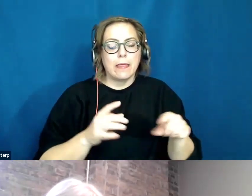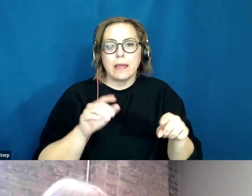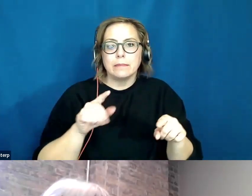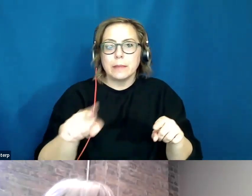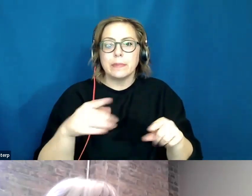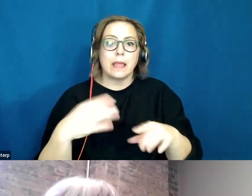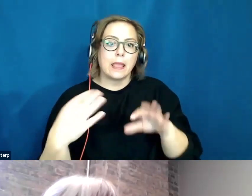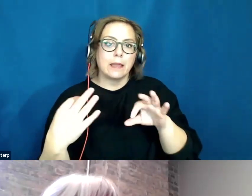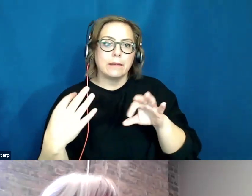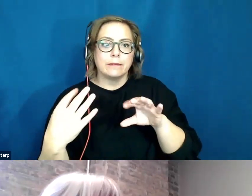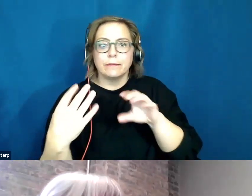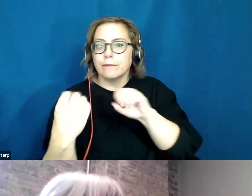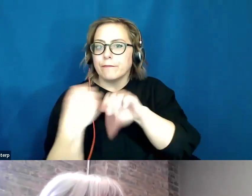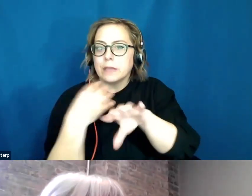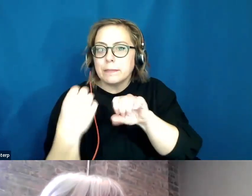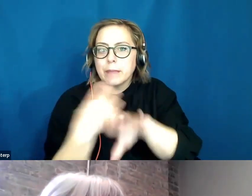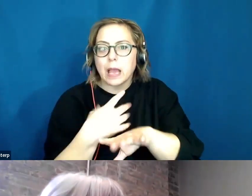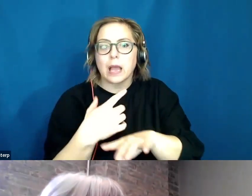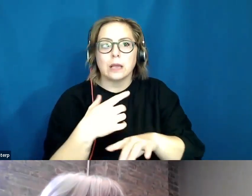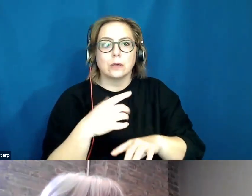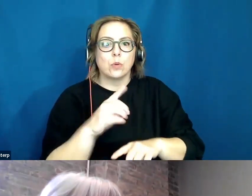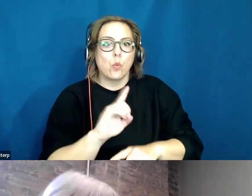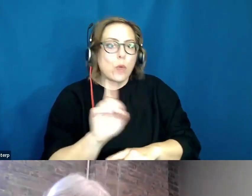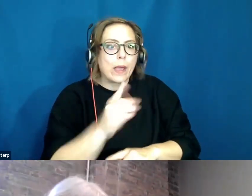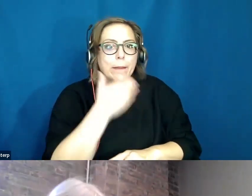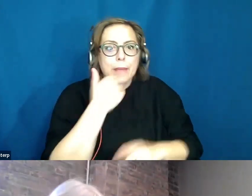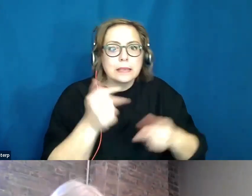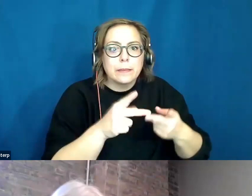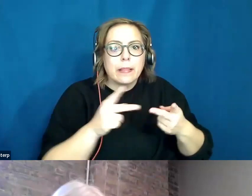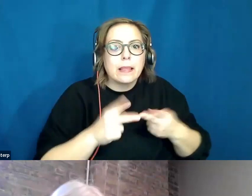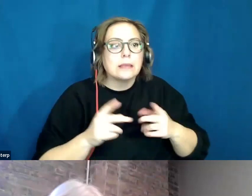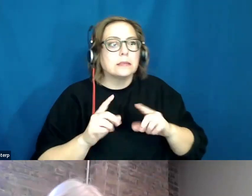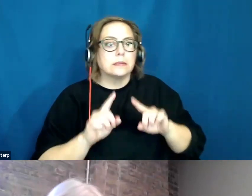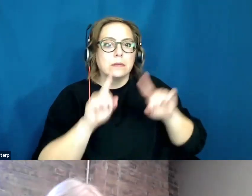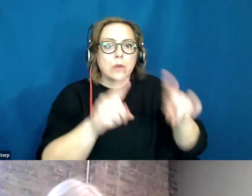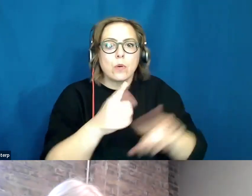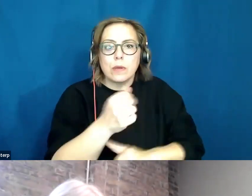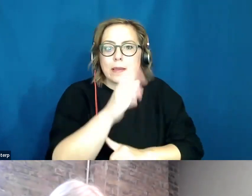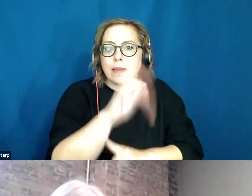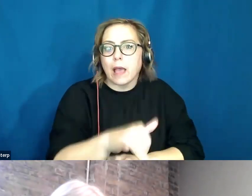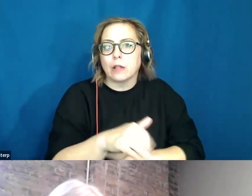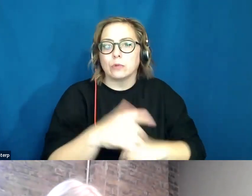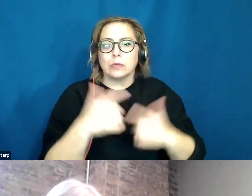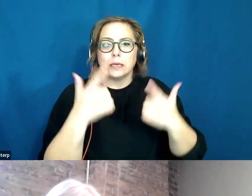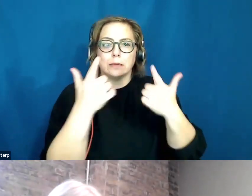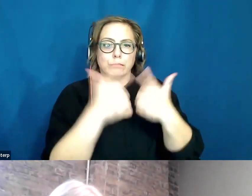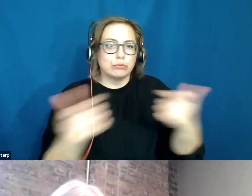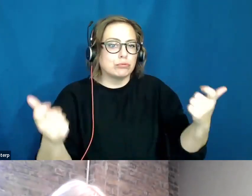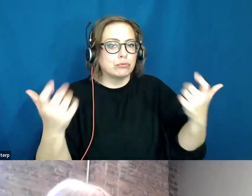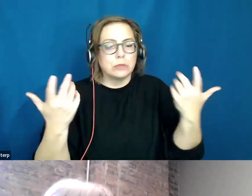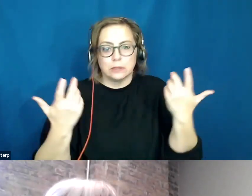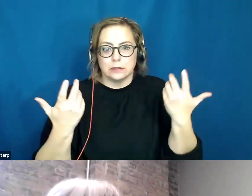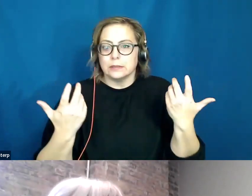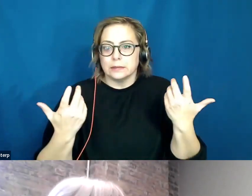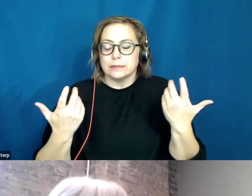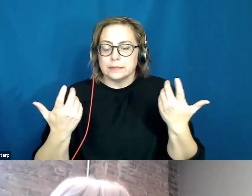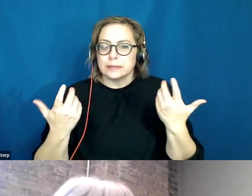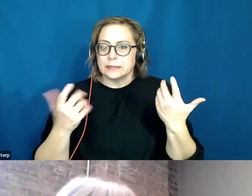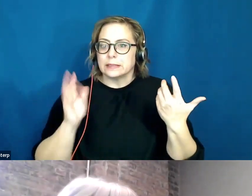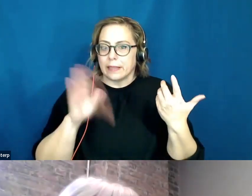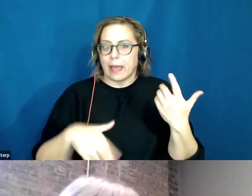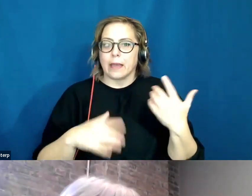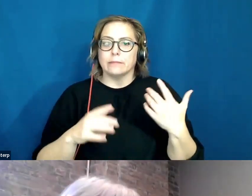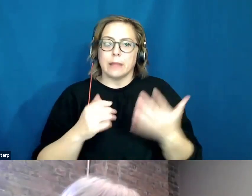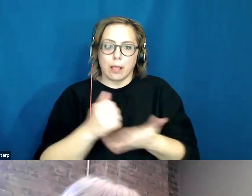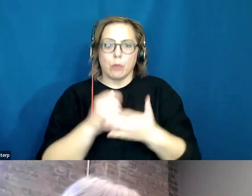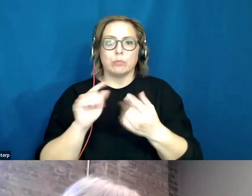or who you should be talking to, or just going to openings and that kind of thing. Because that's oftentimes the